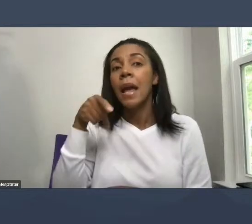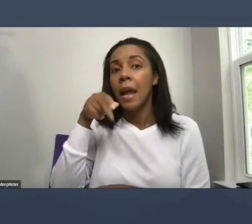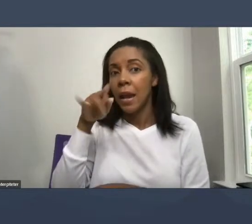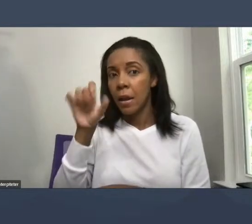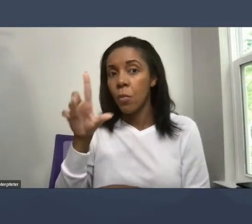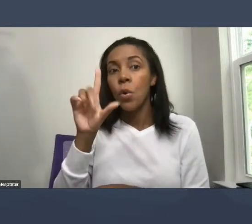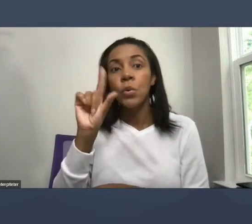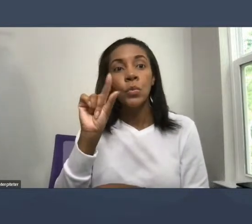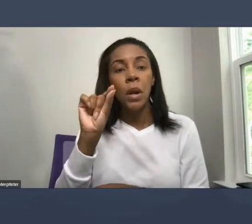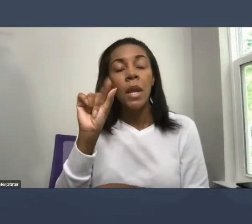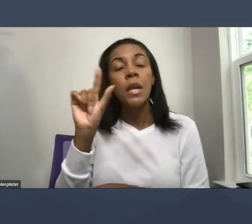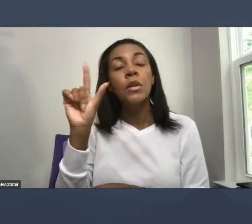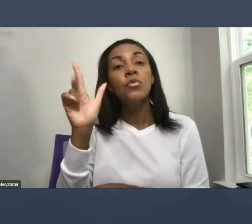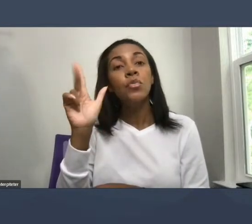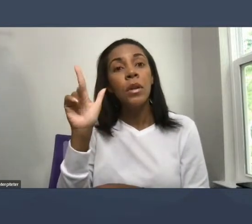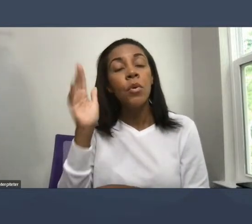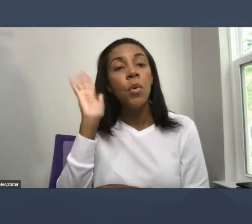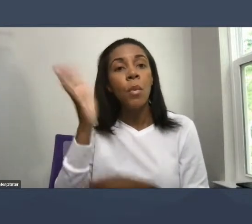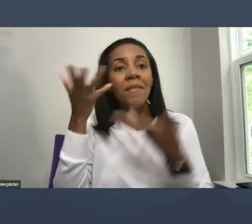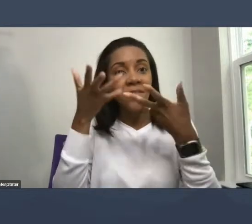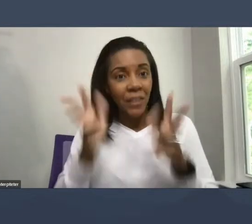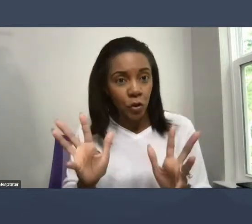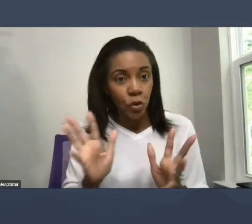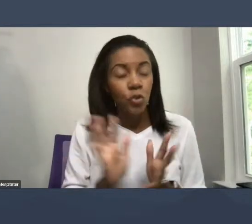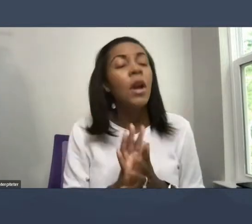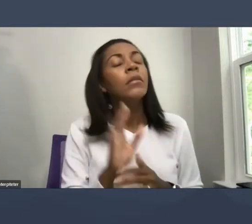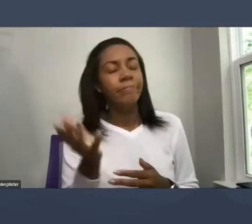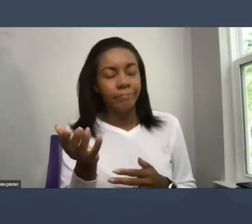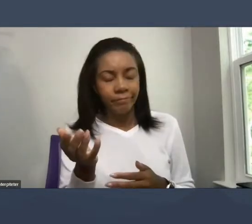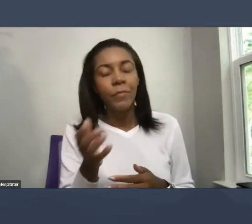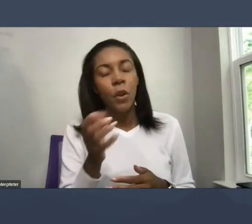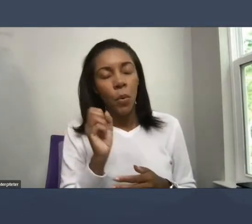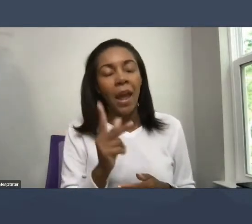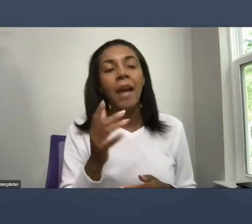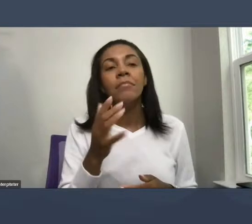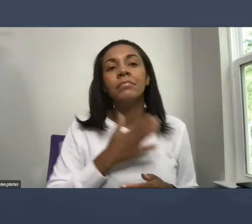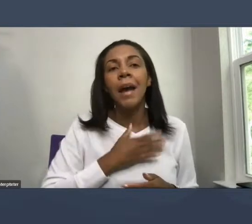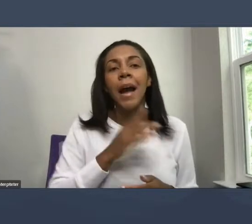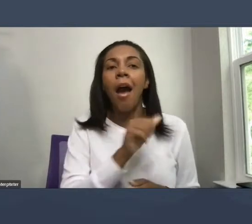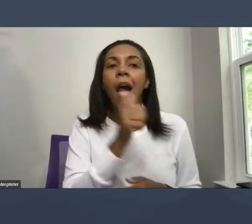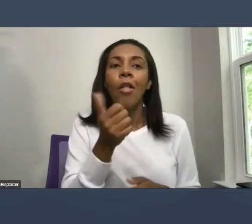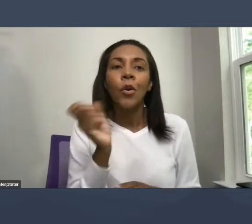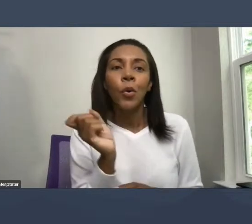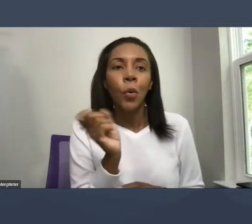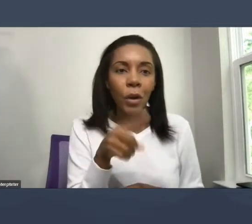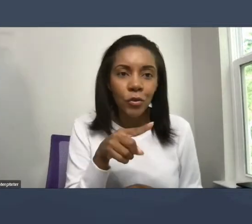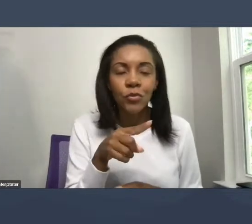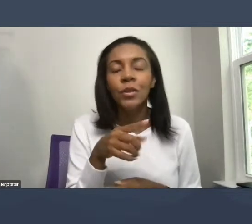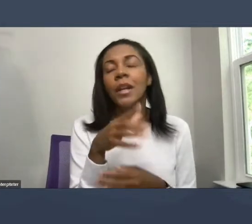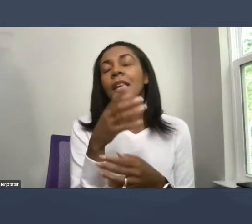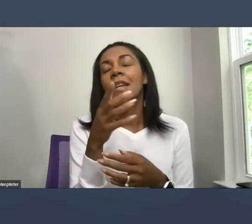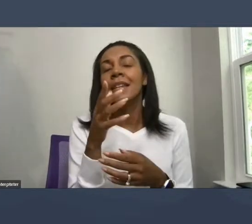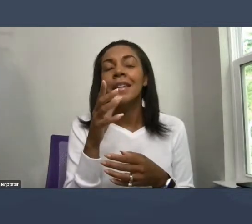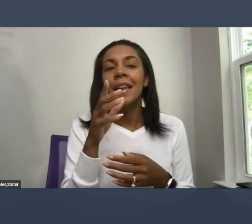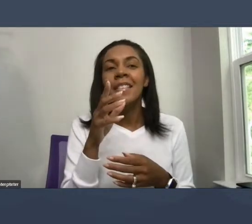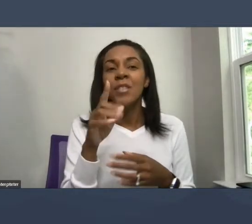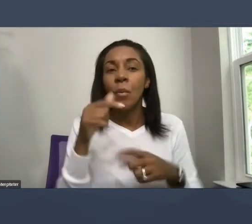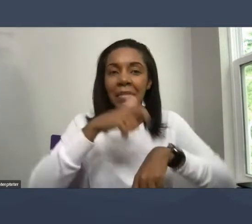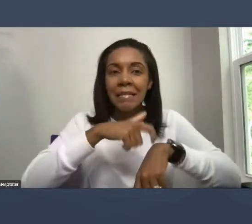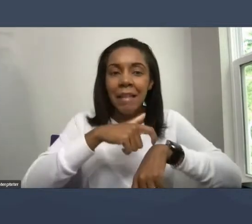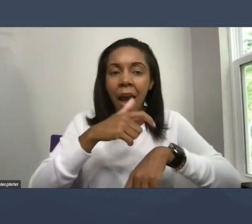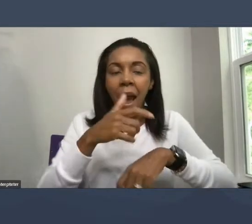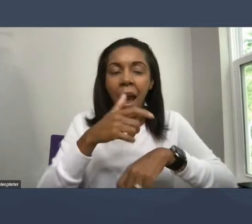completed. Okay, so then that was my next question. Construction schedule to be complete right in front of Memphis in May 23.